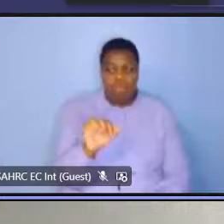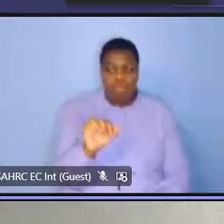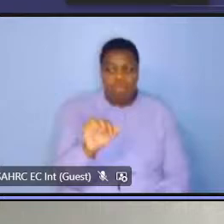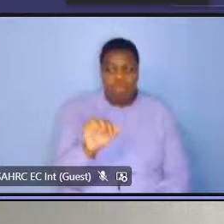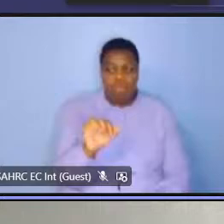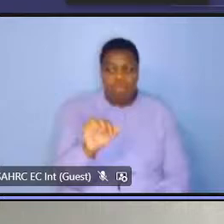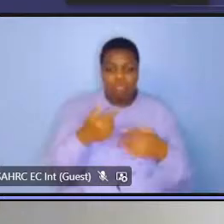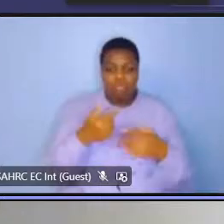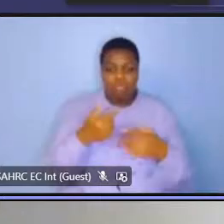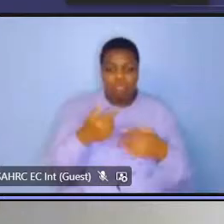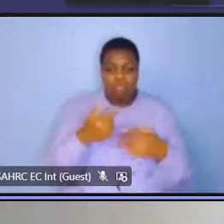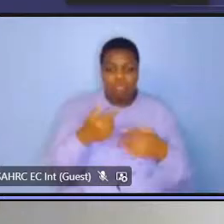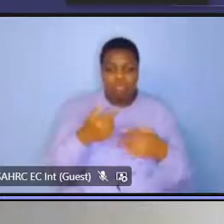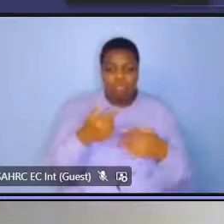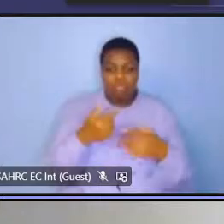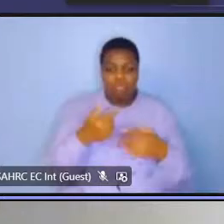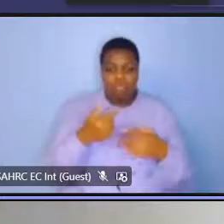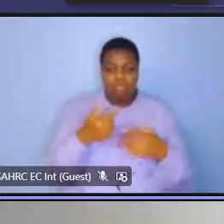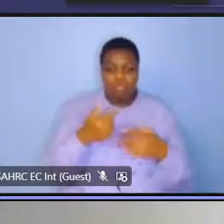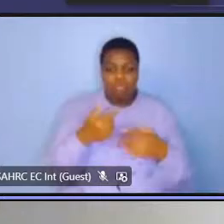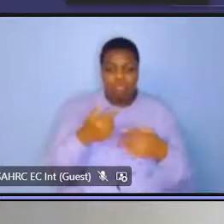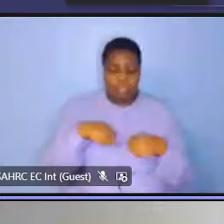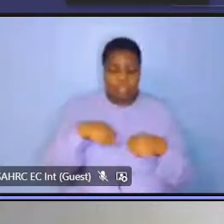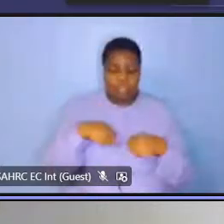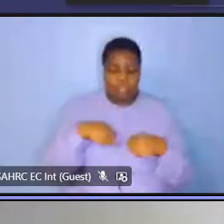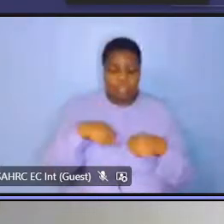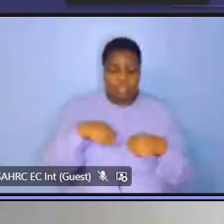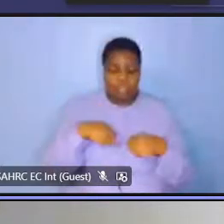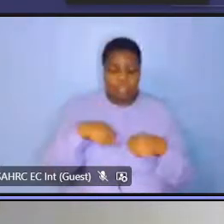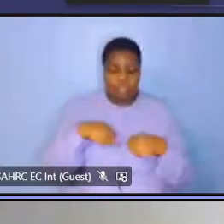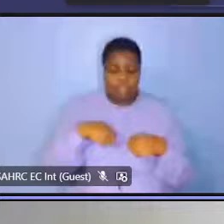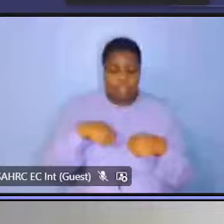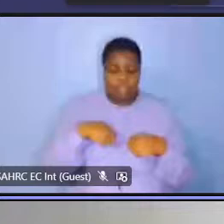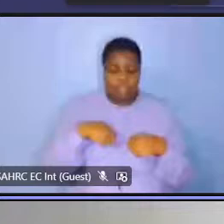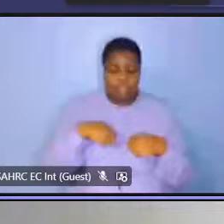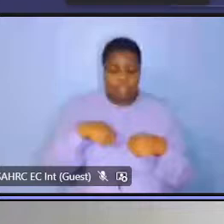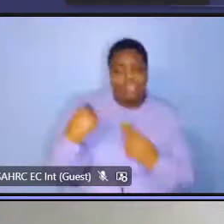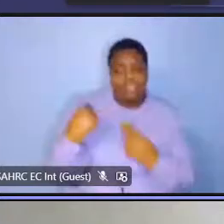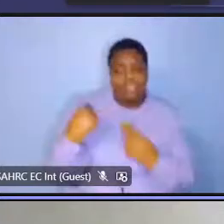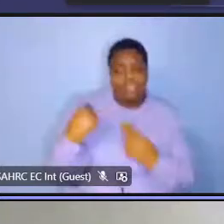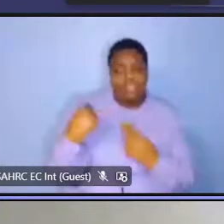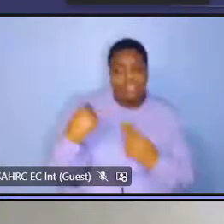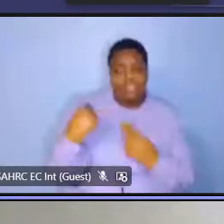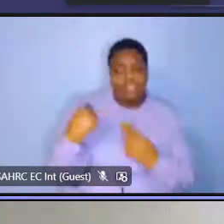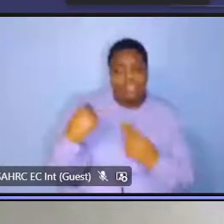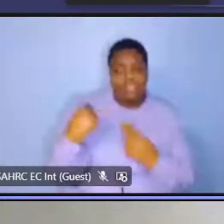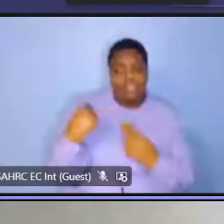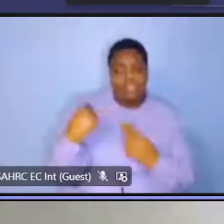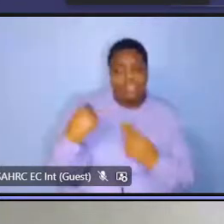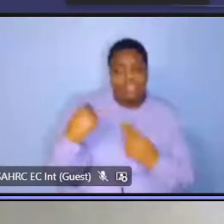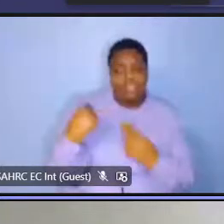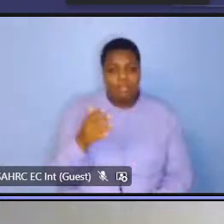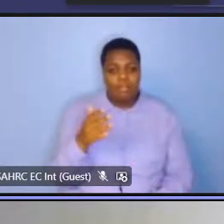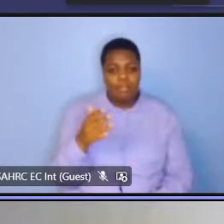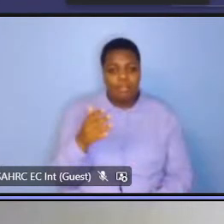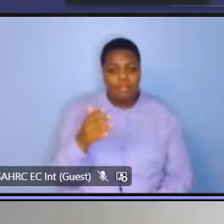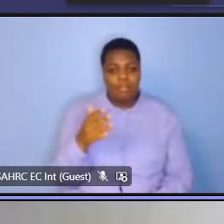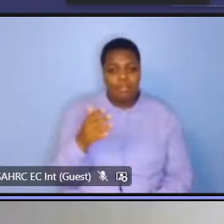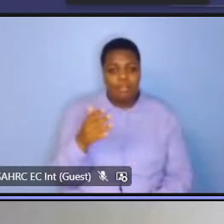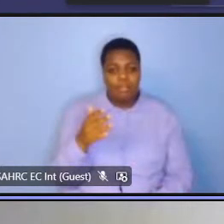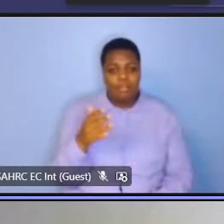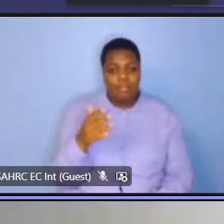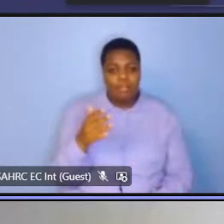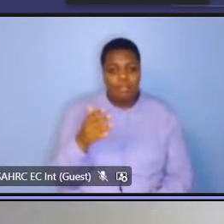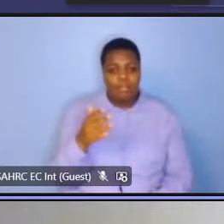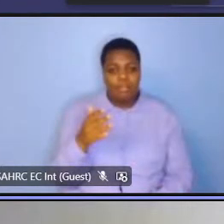at least it must also make sure, or the responsible authorities should make sure that it doesn't get to a level where on the rights